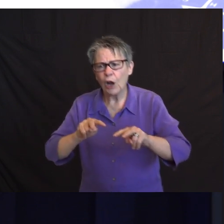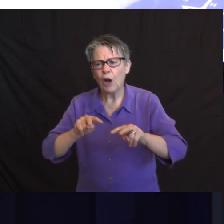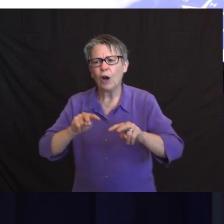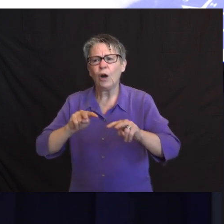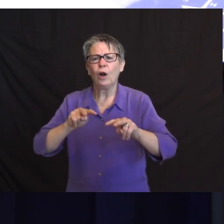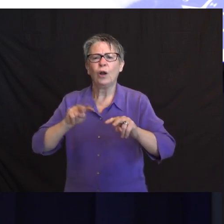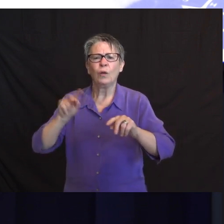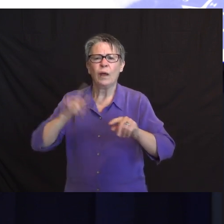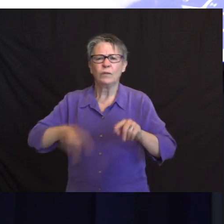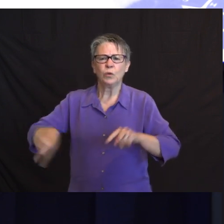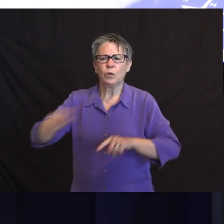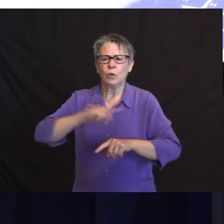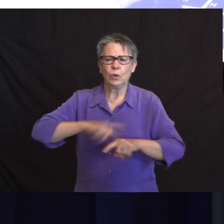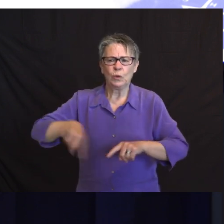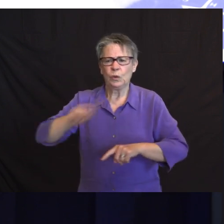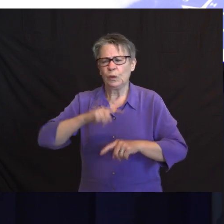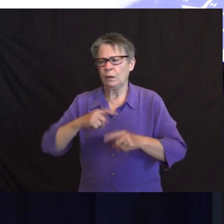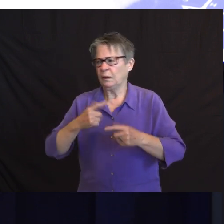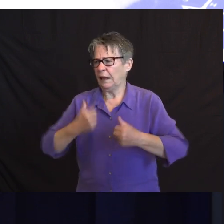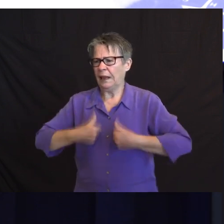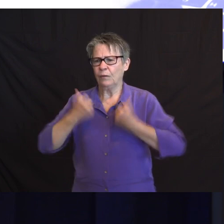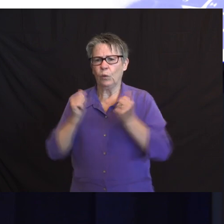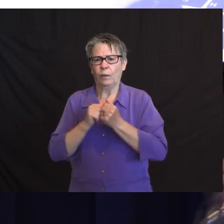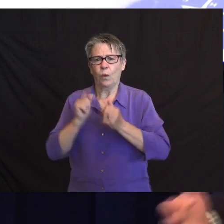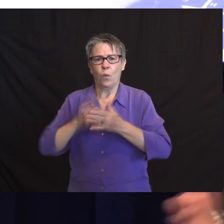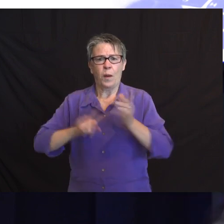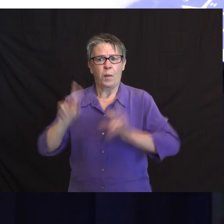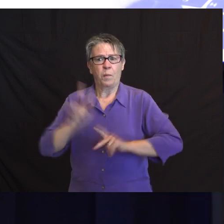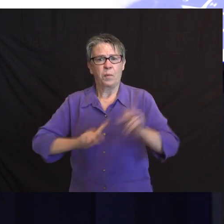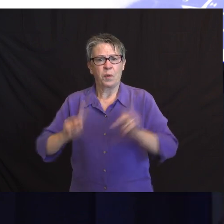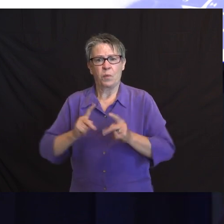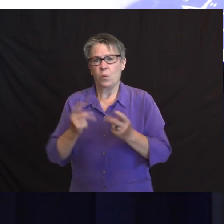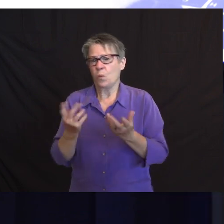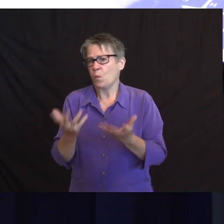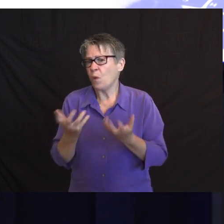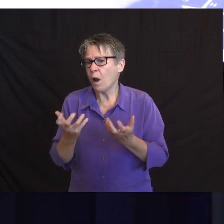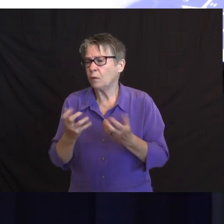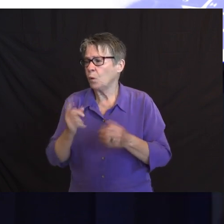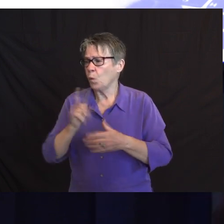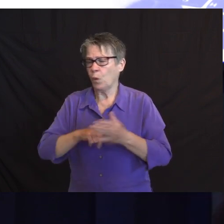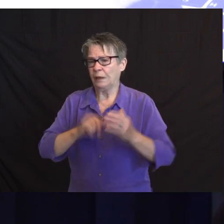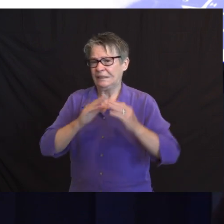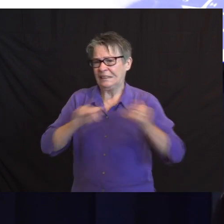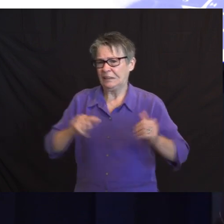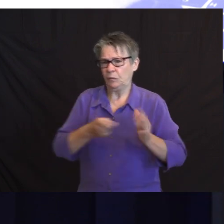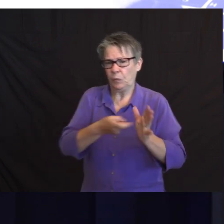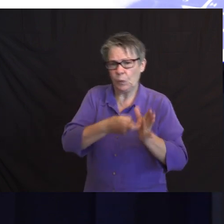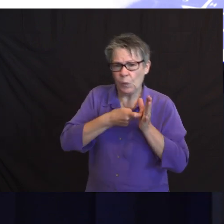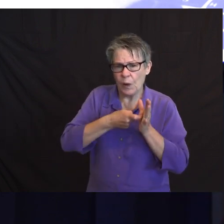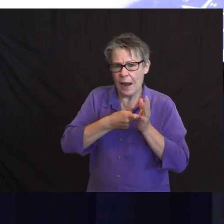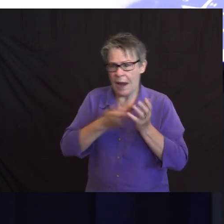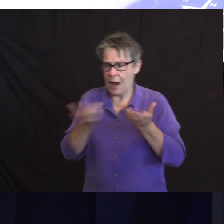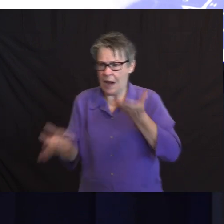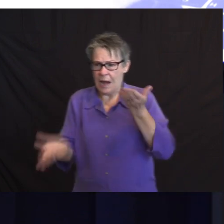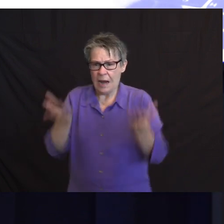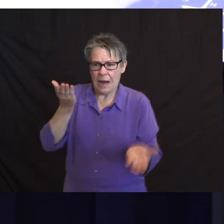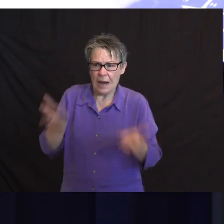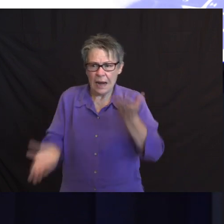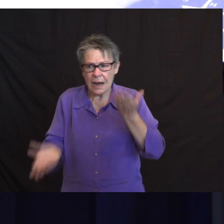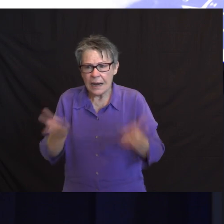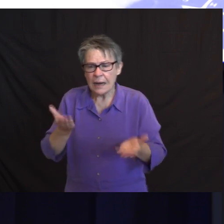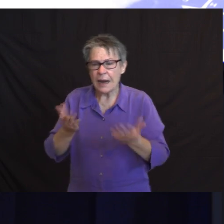first-class system, this is what it's going to take over a period of time. Any 1 year you may have a push and pull. Of 5 years, a joke in